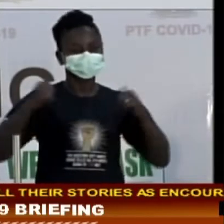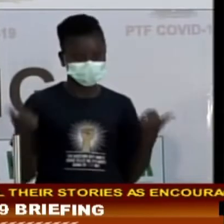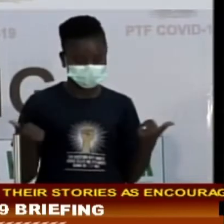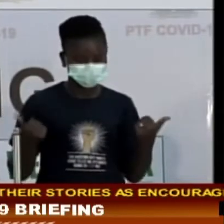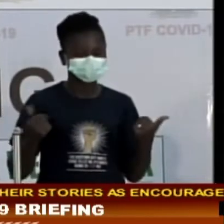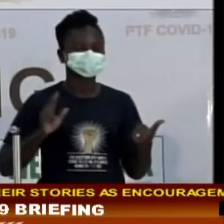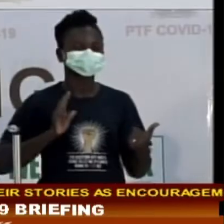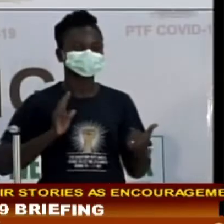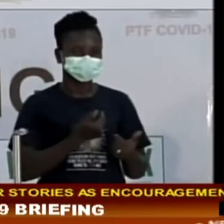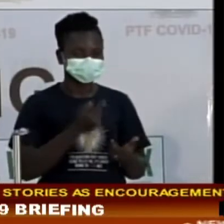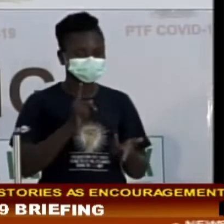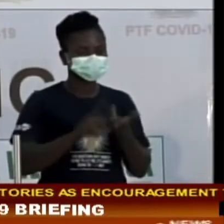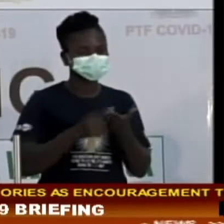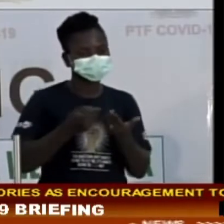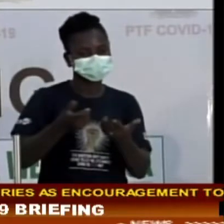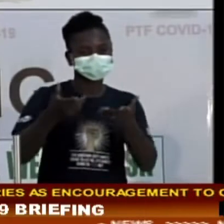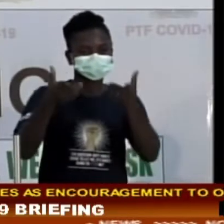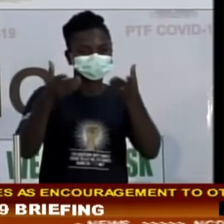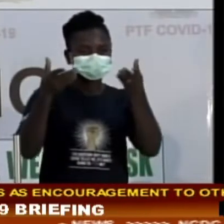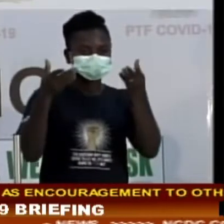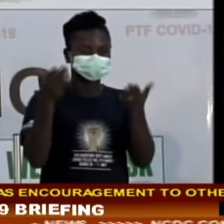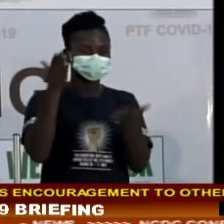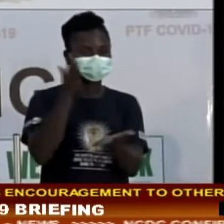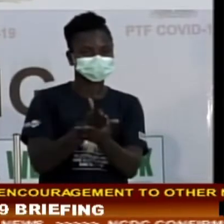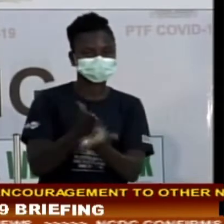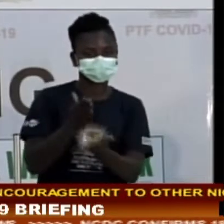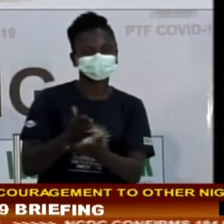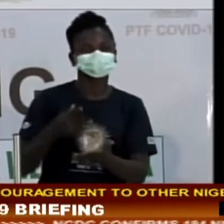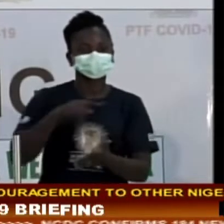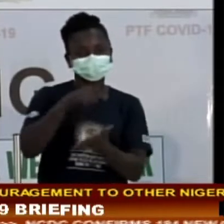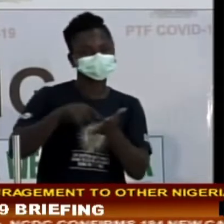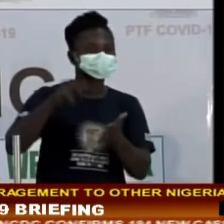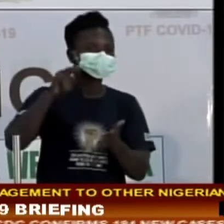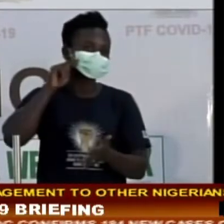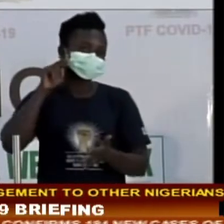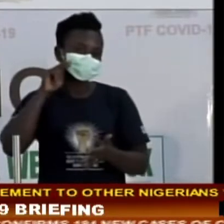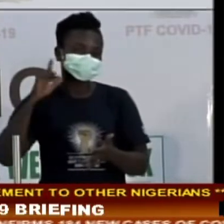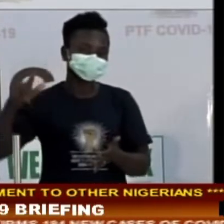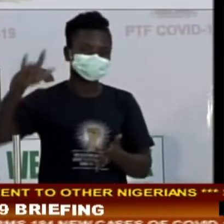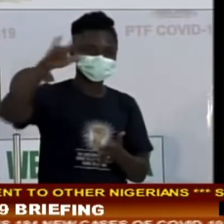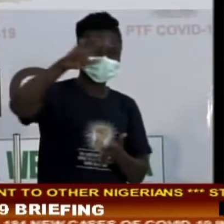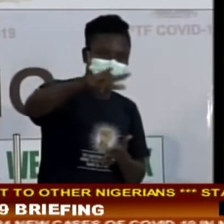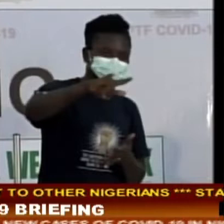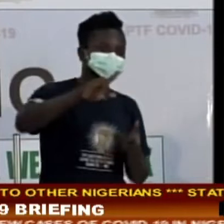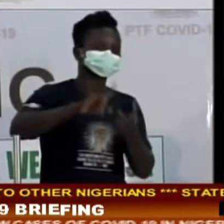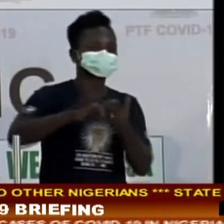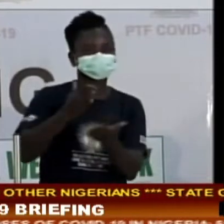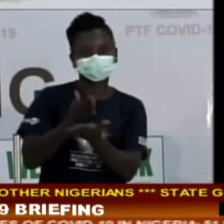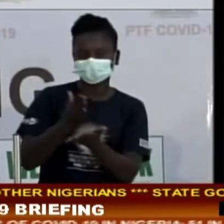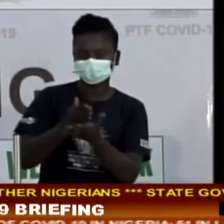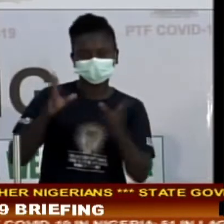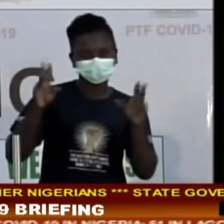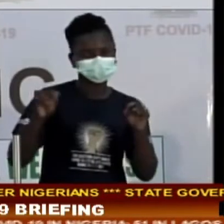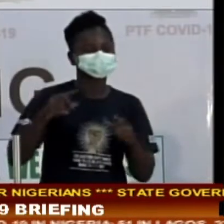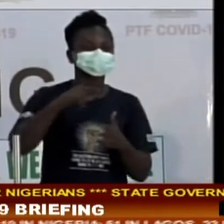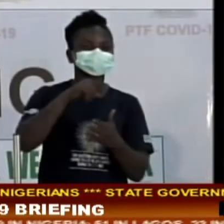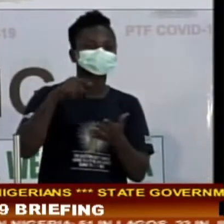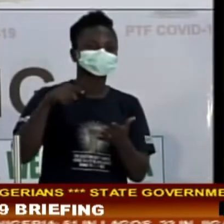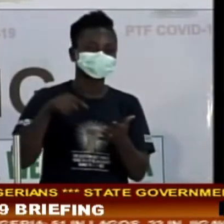the grounds that this particular carrier Nigerian carrier um did not have